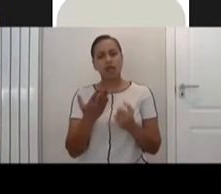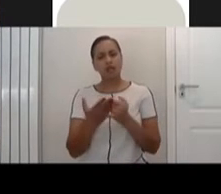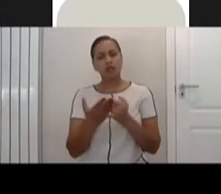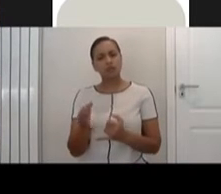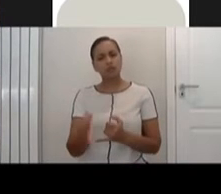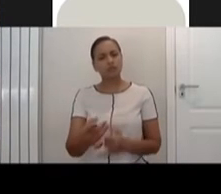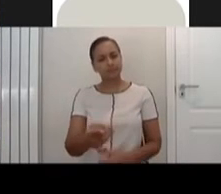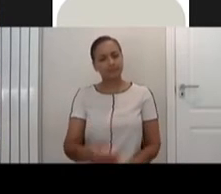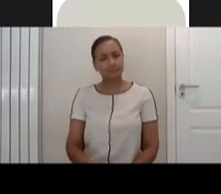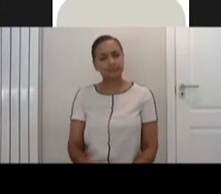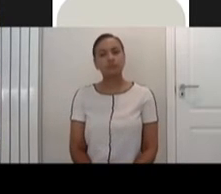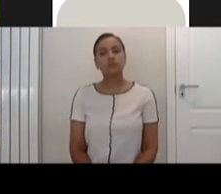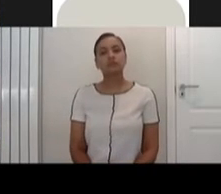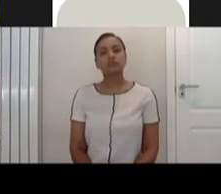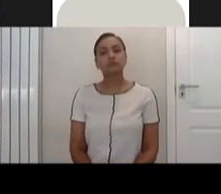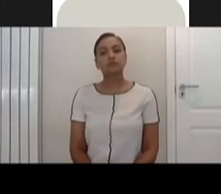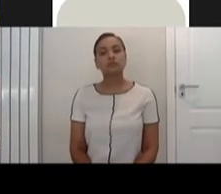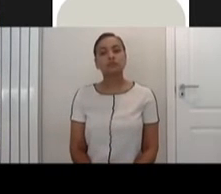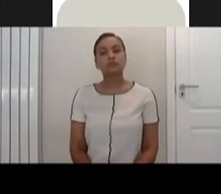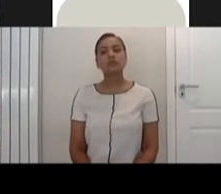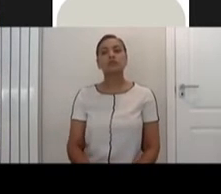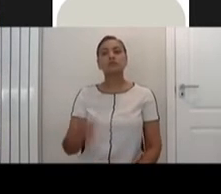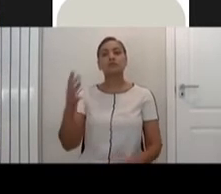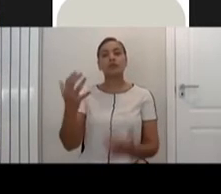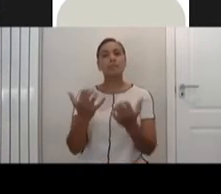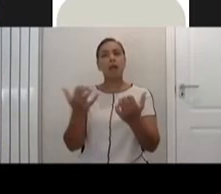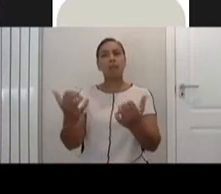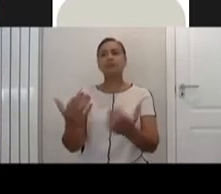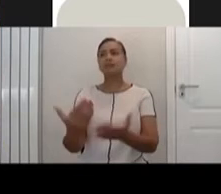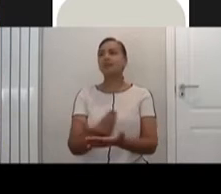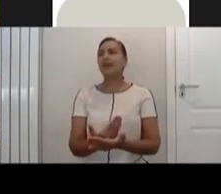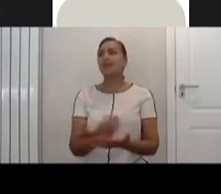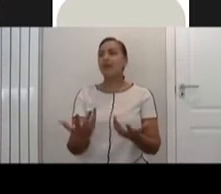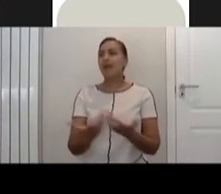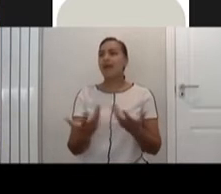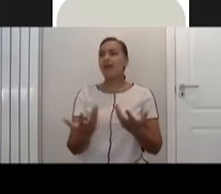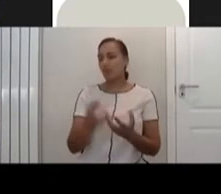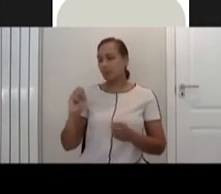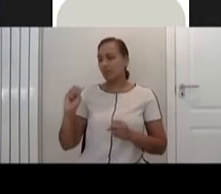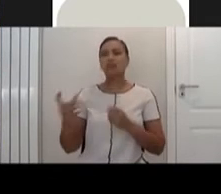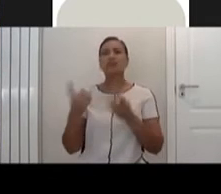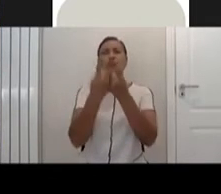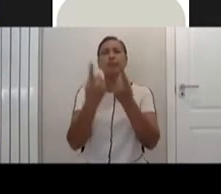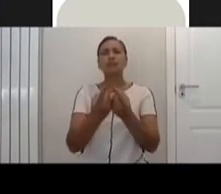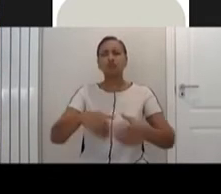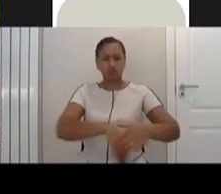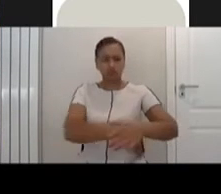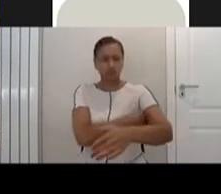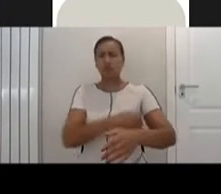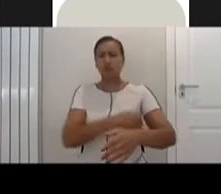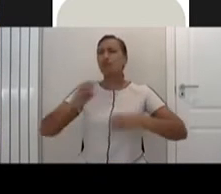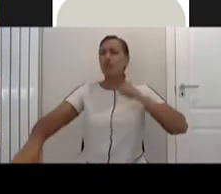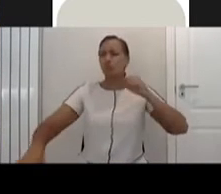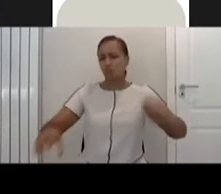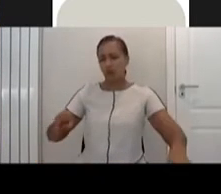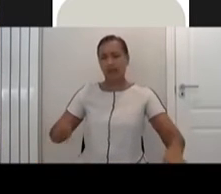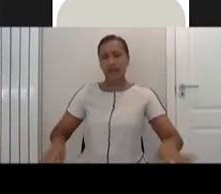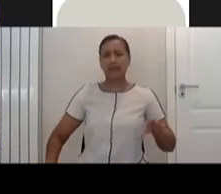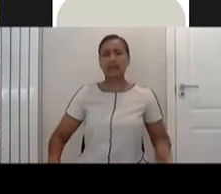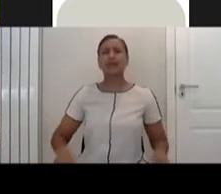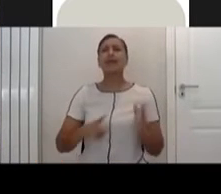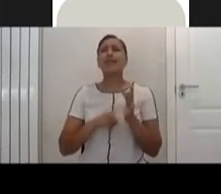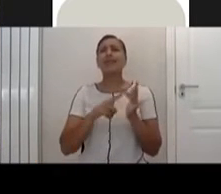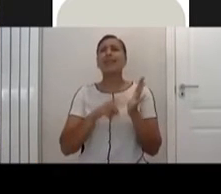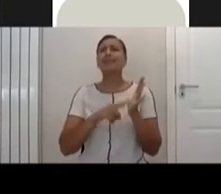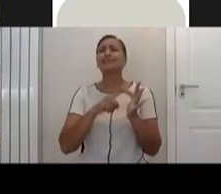comment about, you know, keeping the public safe through litter. So there's over litting. It says, is health taking a joined up approach over litter and